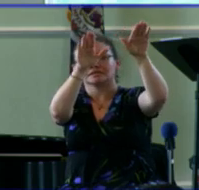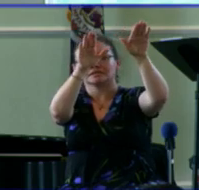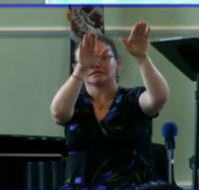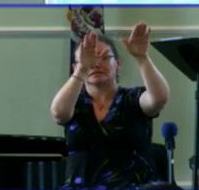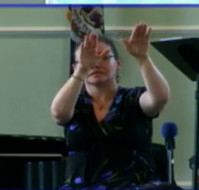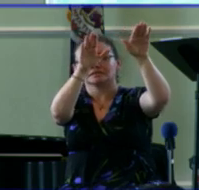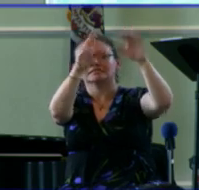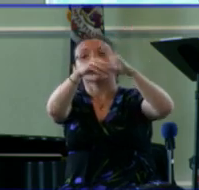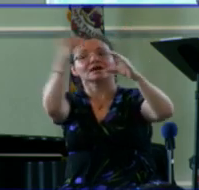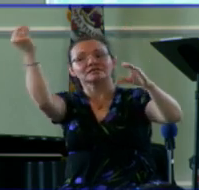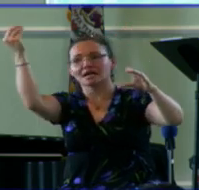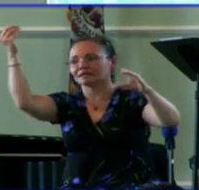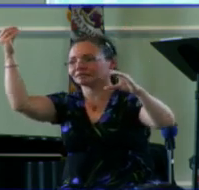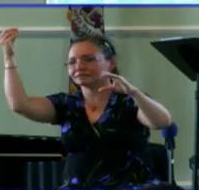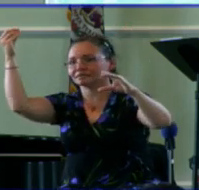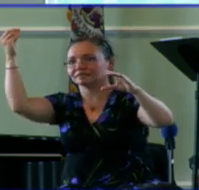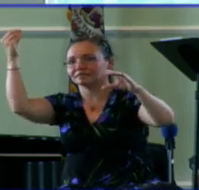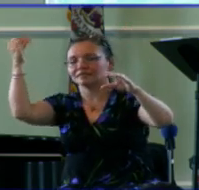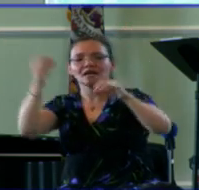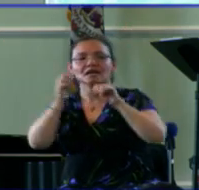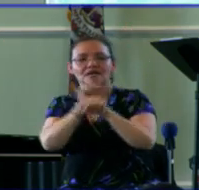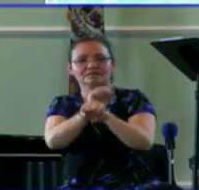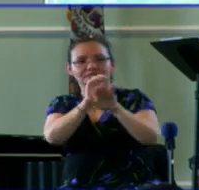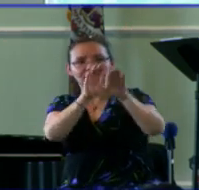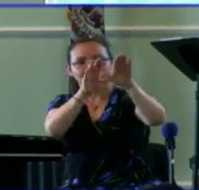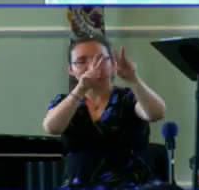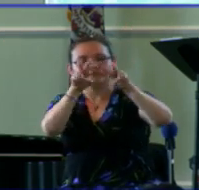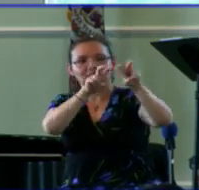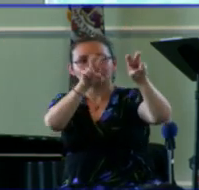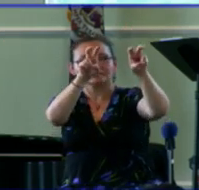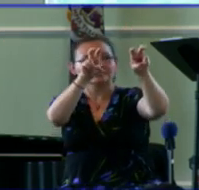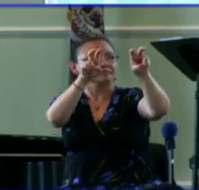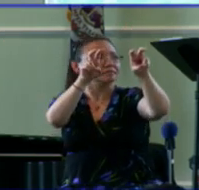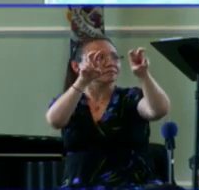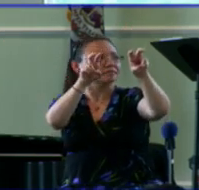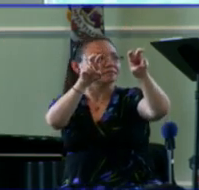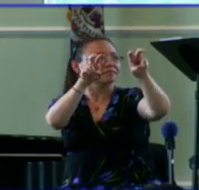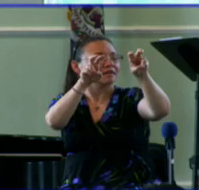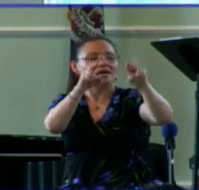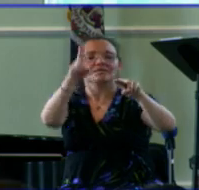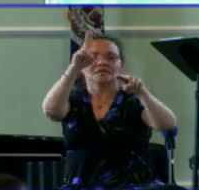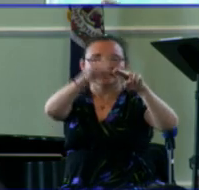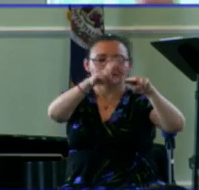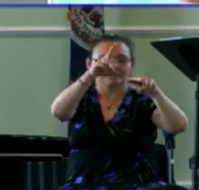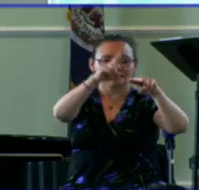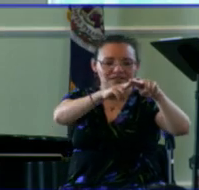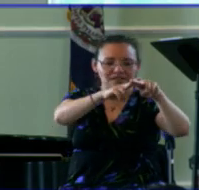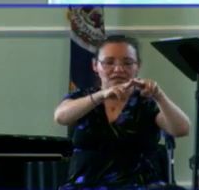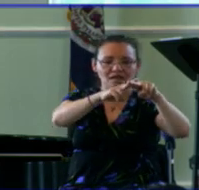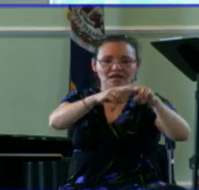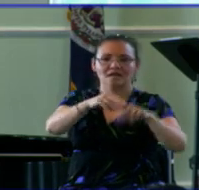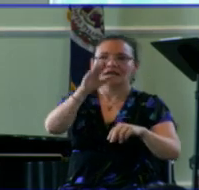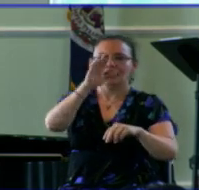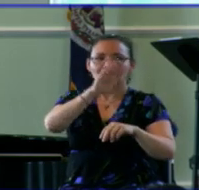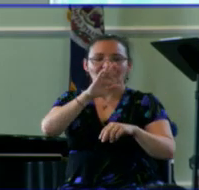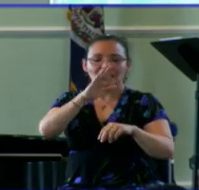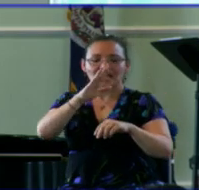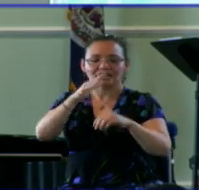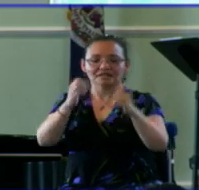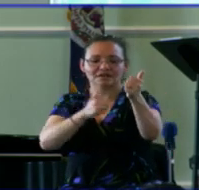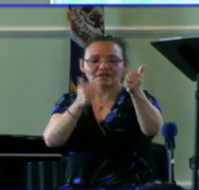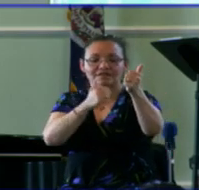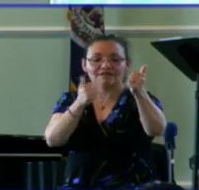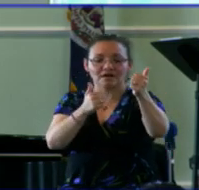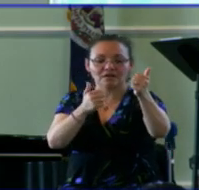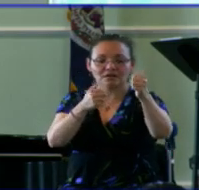outside? Outside. He went up on the mountain, and when he was seated, his disciples came to him. Then he opened his